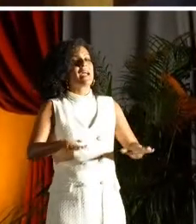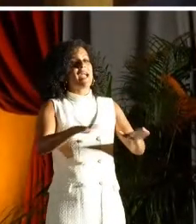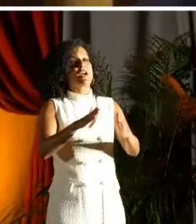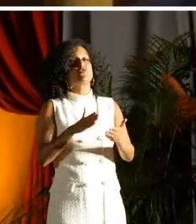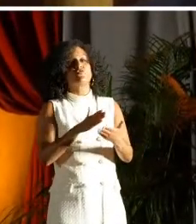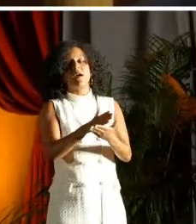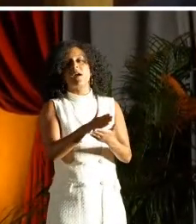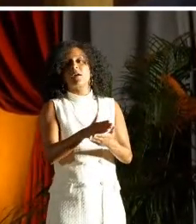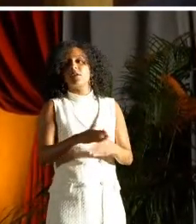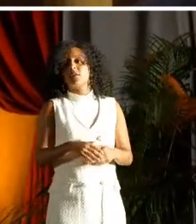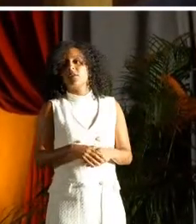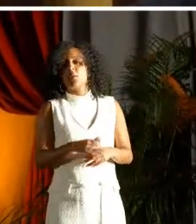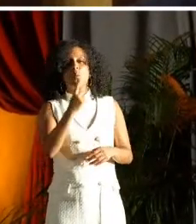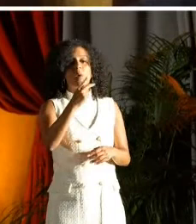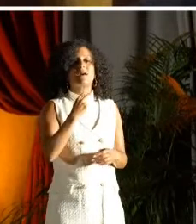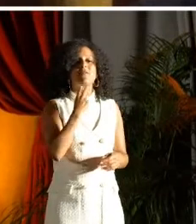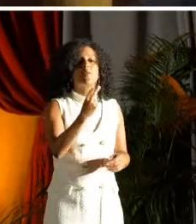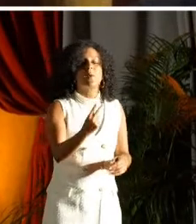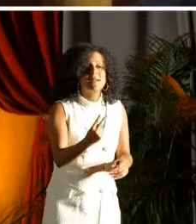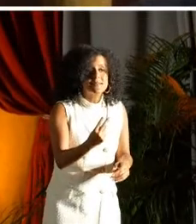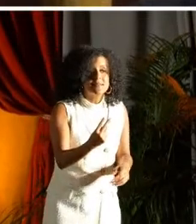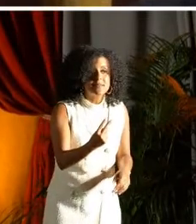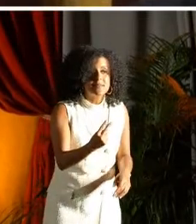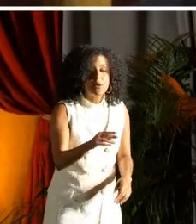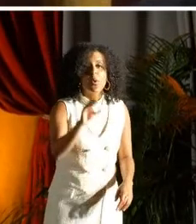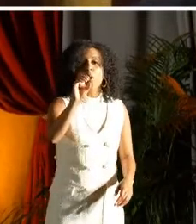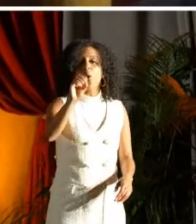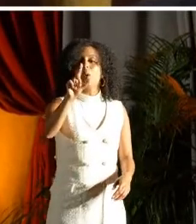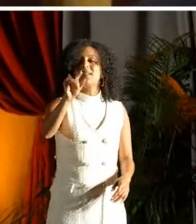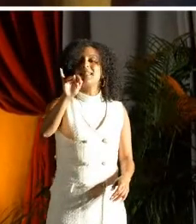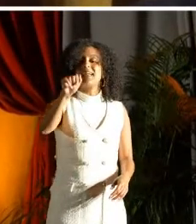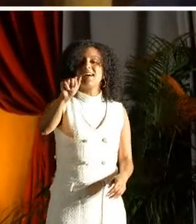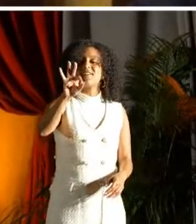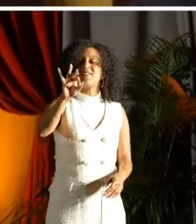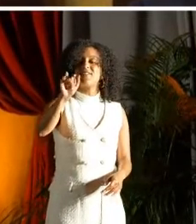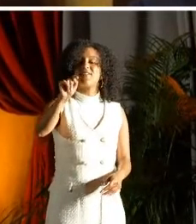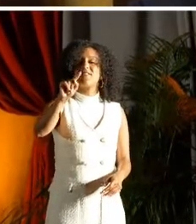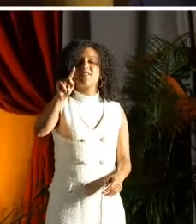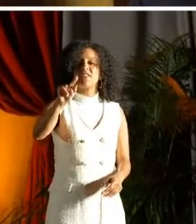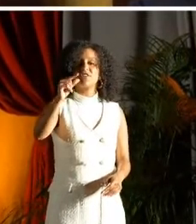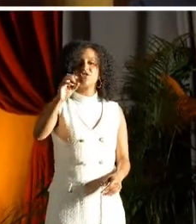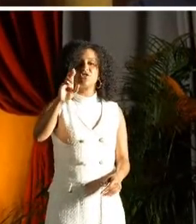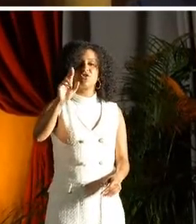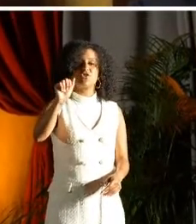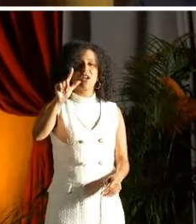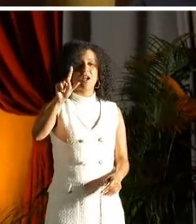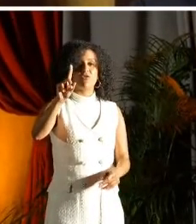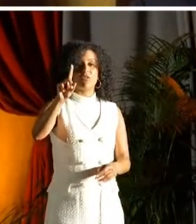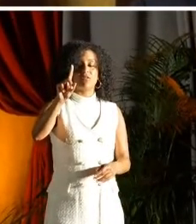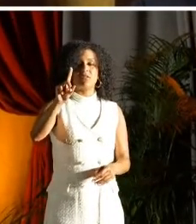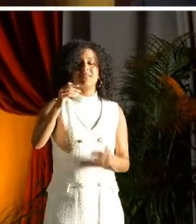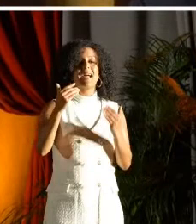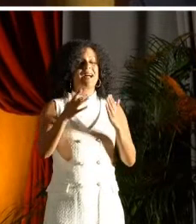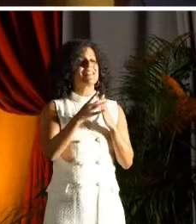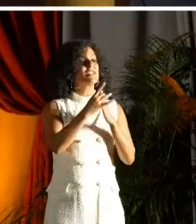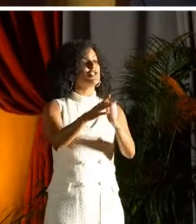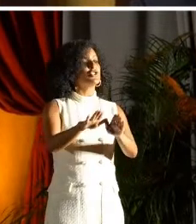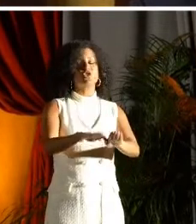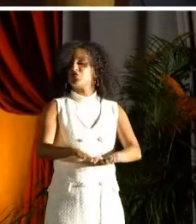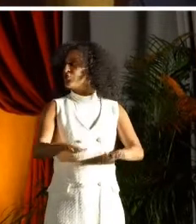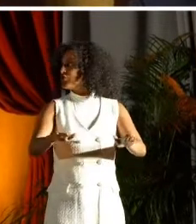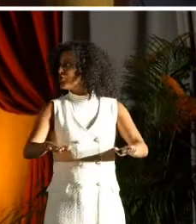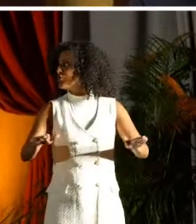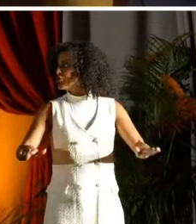Lambright, with One Voice. Olita Fitzgerald in Mississippi, which now leading the Children's